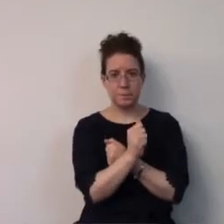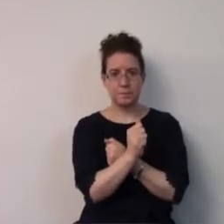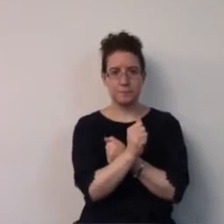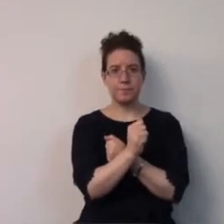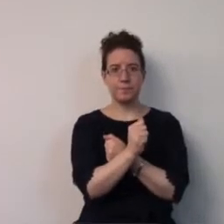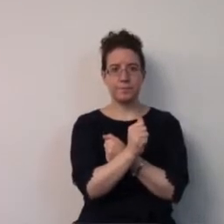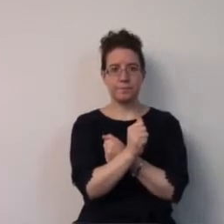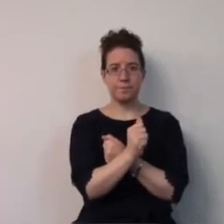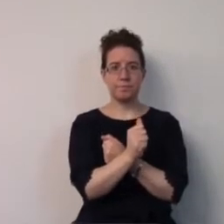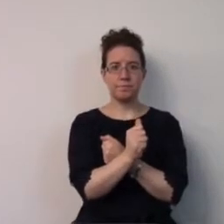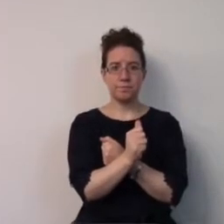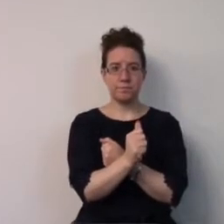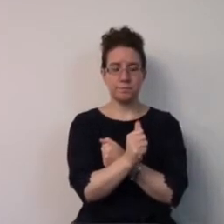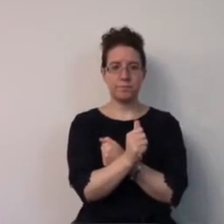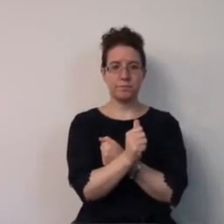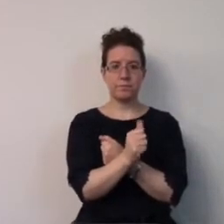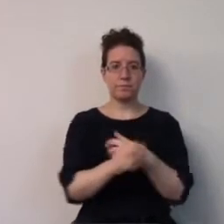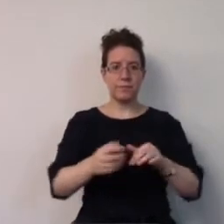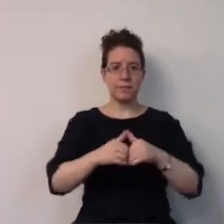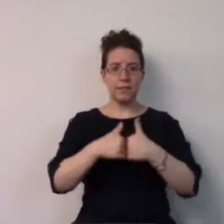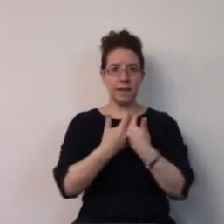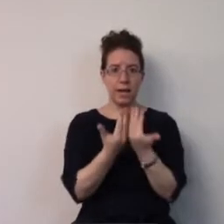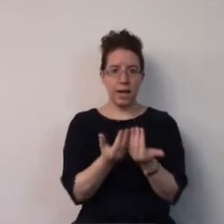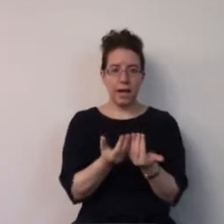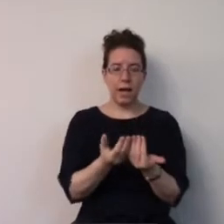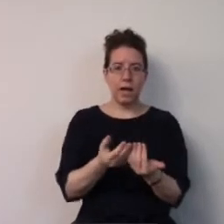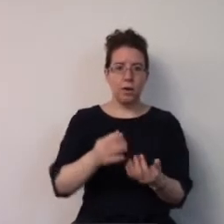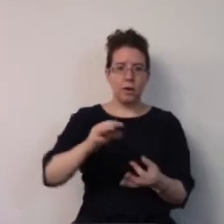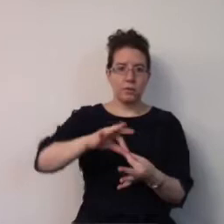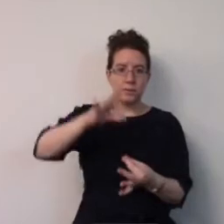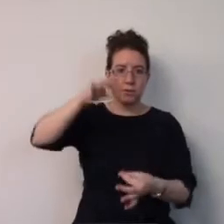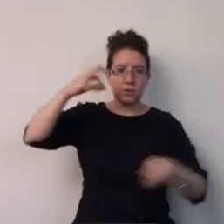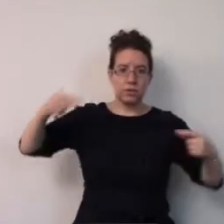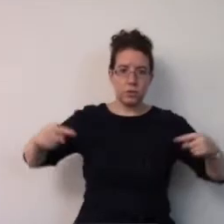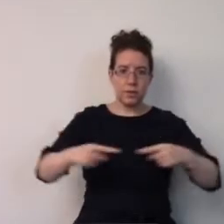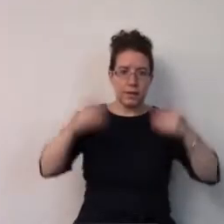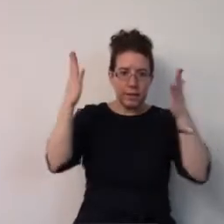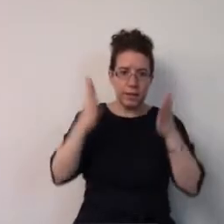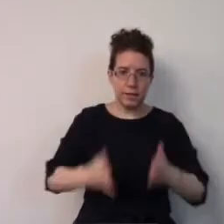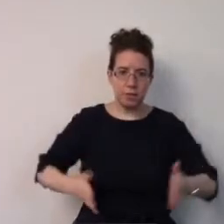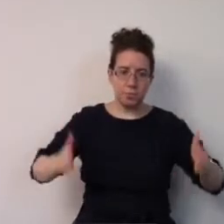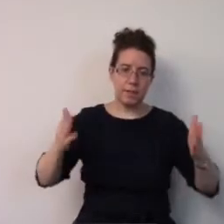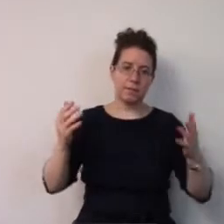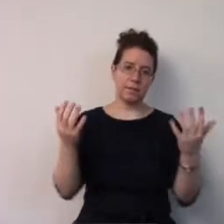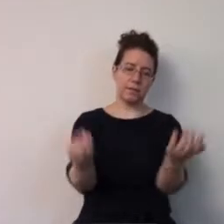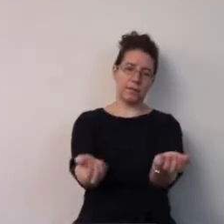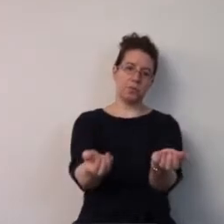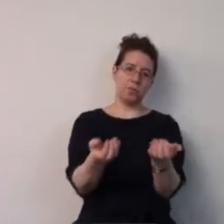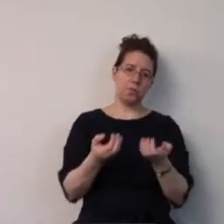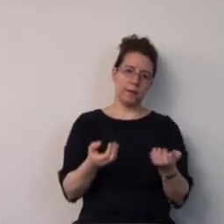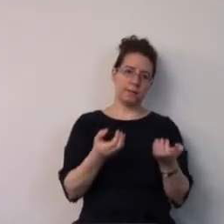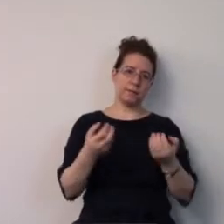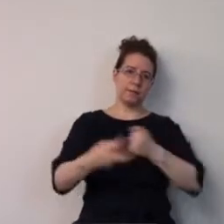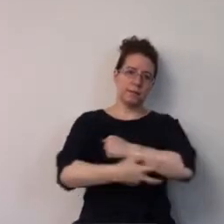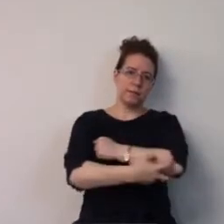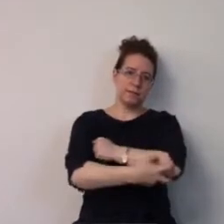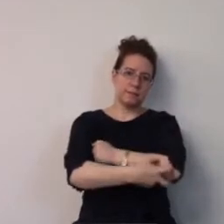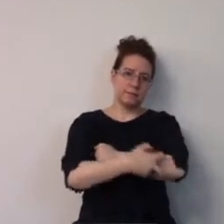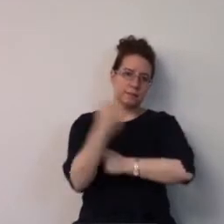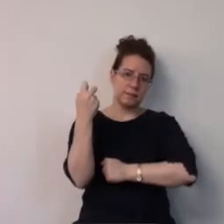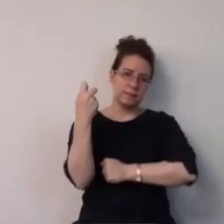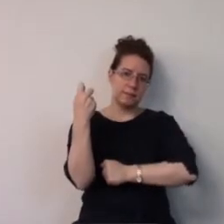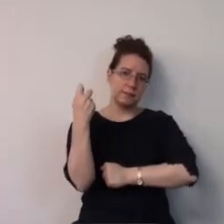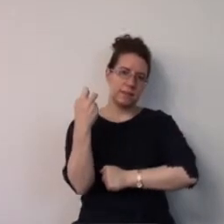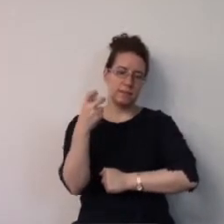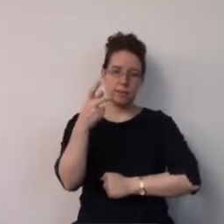steal and destroy that good, the good that God has done in your life. Amen. Oh, yeah. The Lord